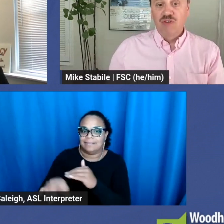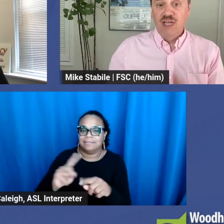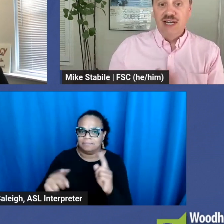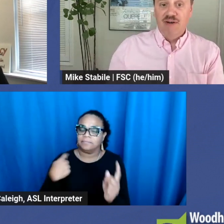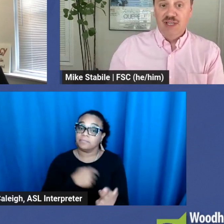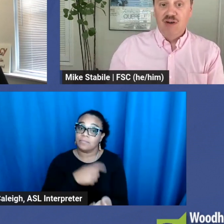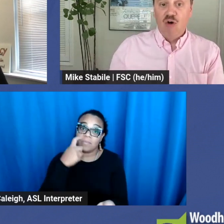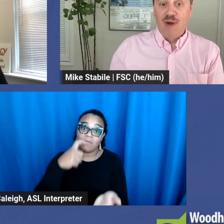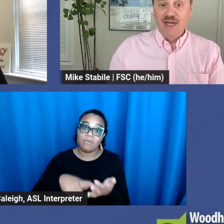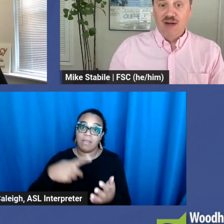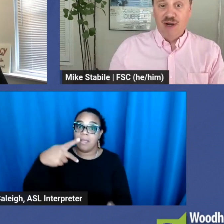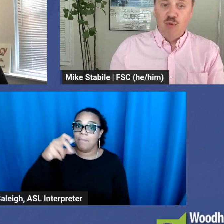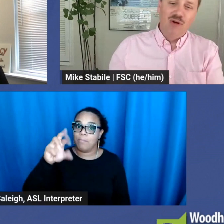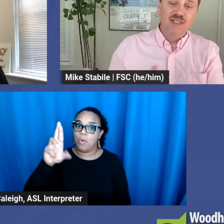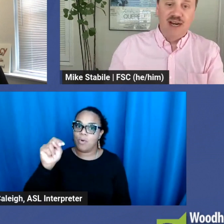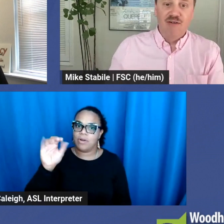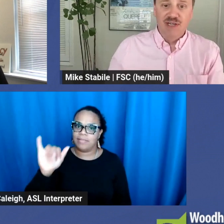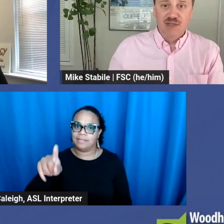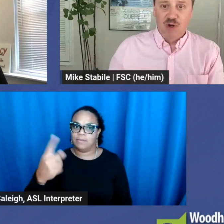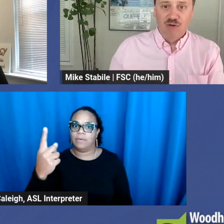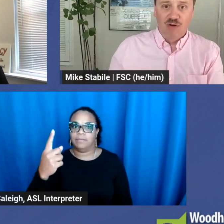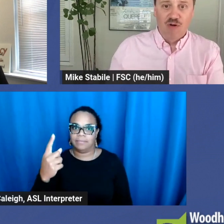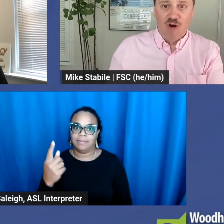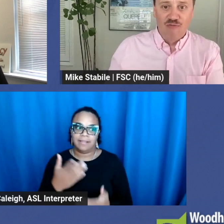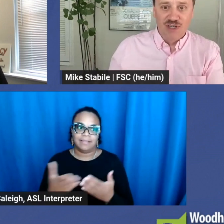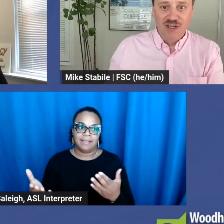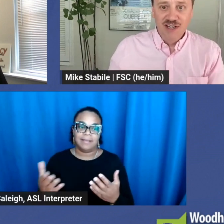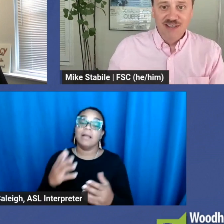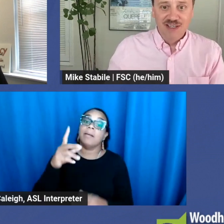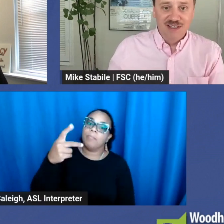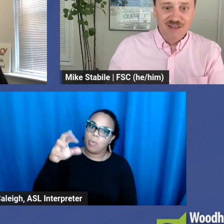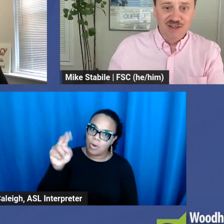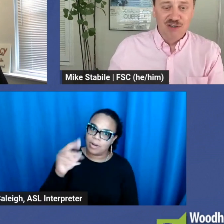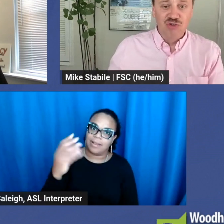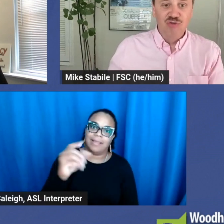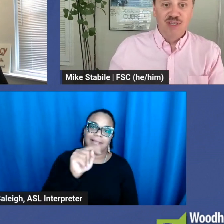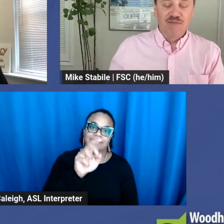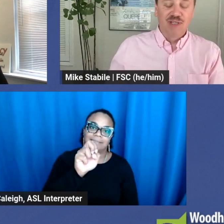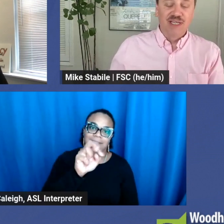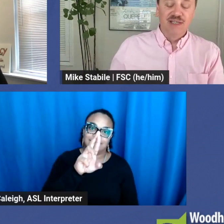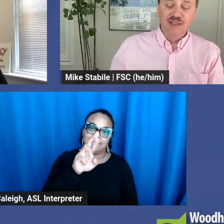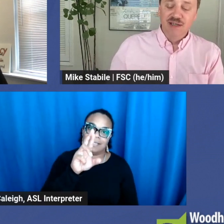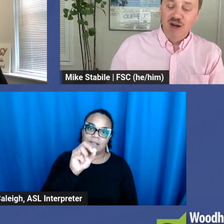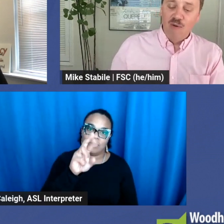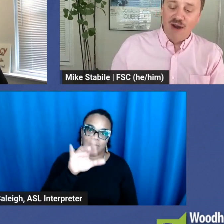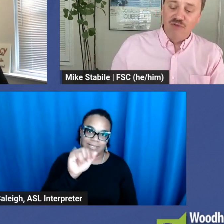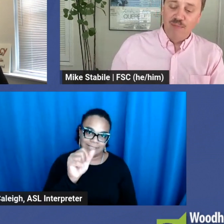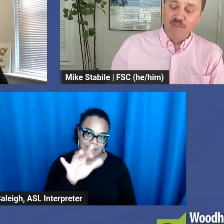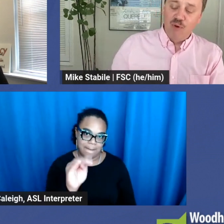often sort of the canary in the coal mine here, right? Porn and terrorism are often the two that they really go after. But